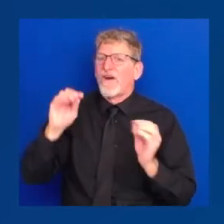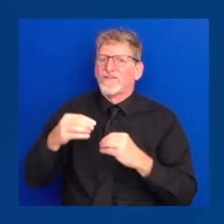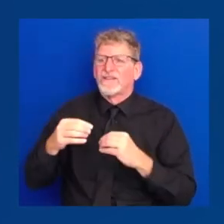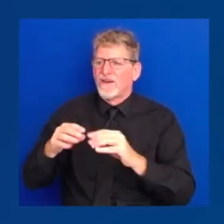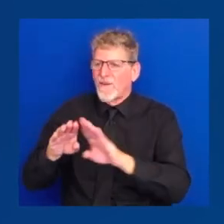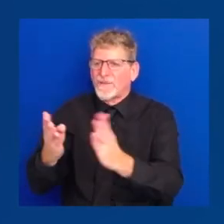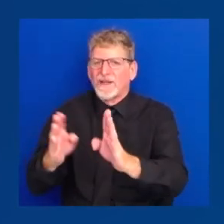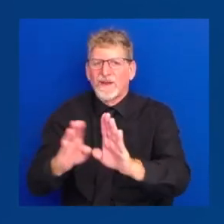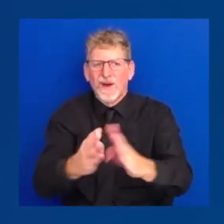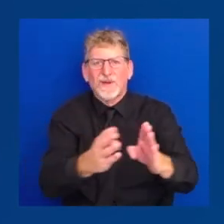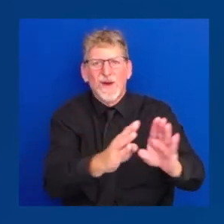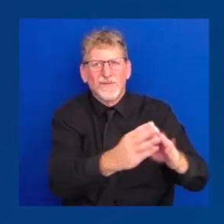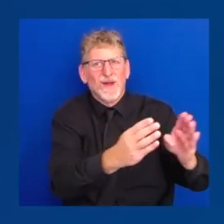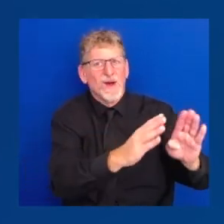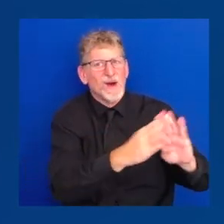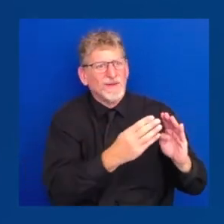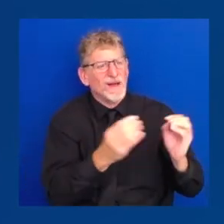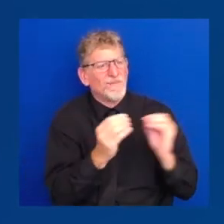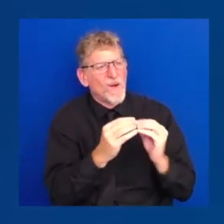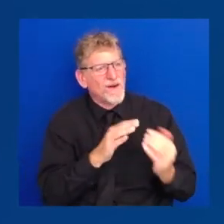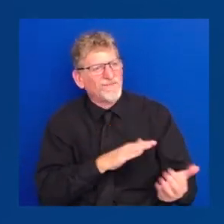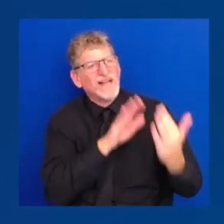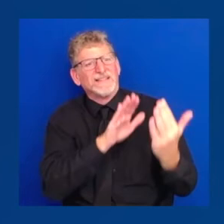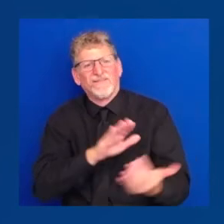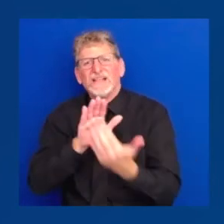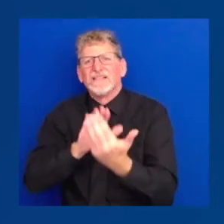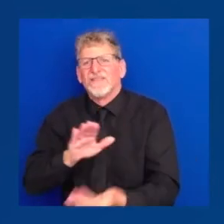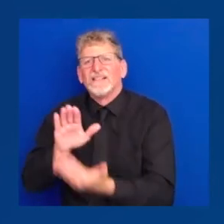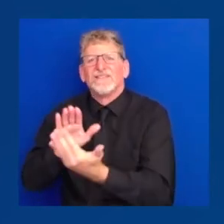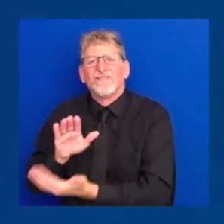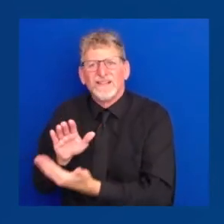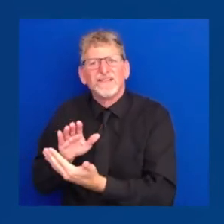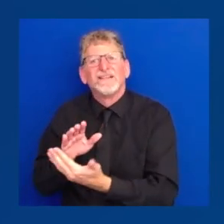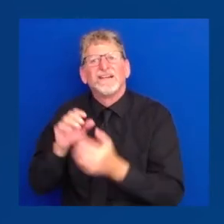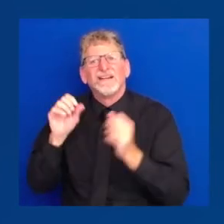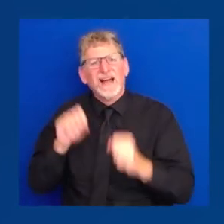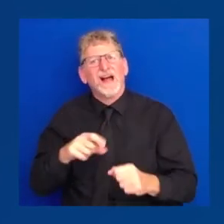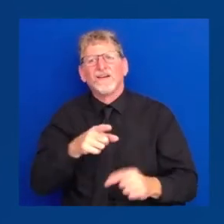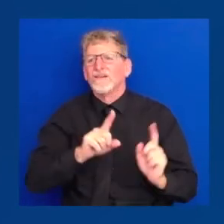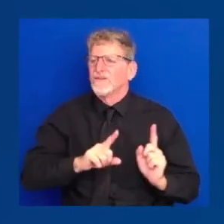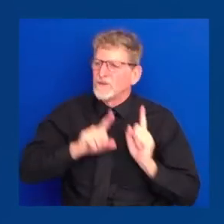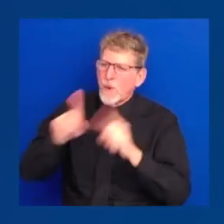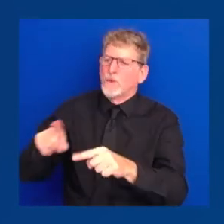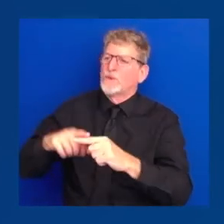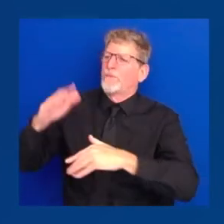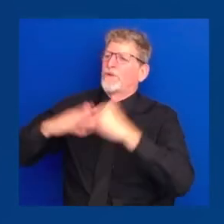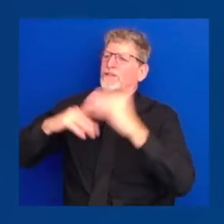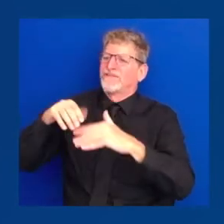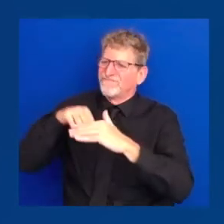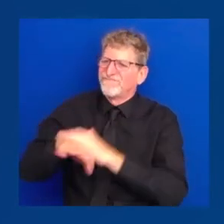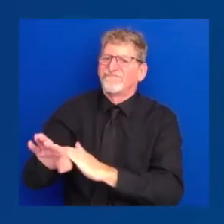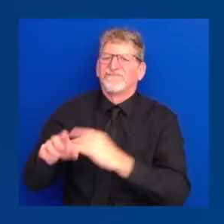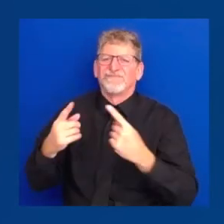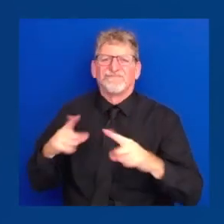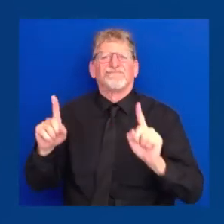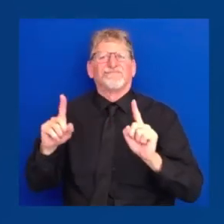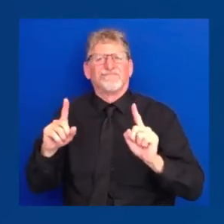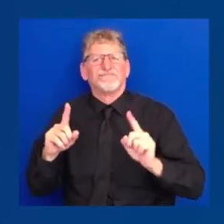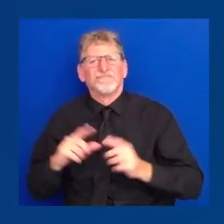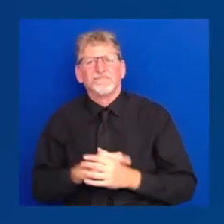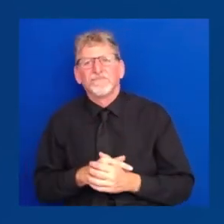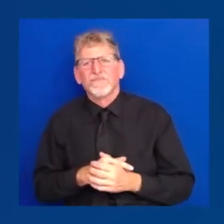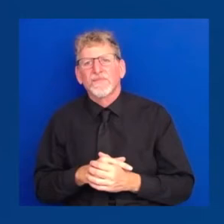walk-ups services. More generally on worker safety, OSHA at the Department of Labor will